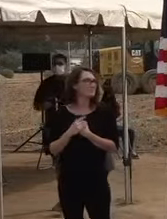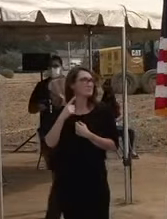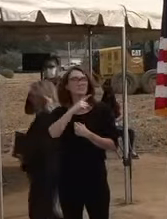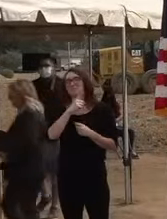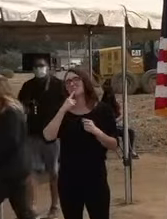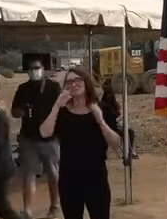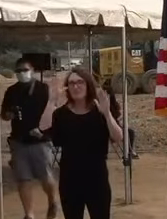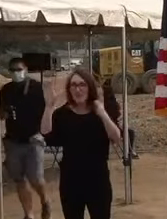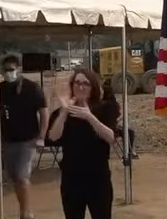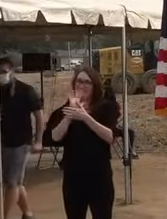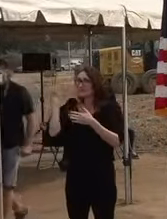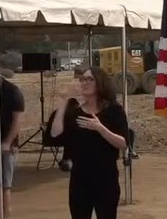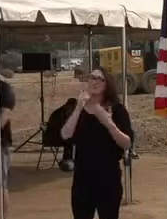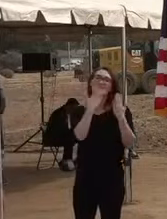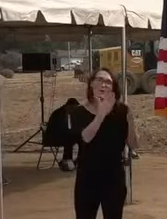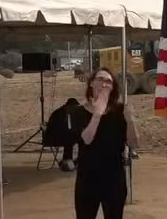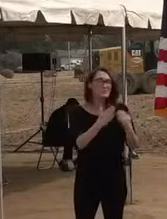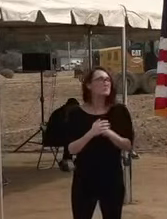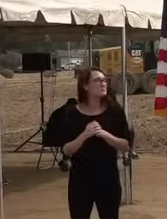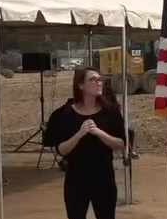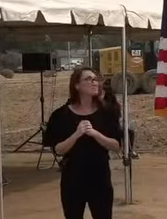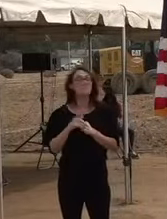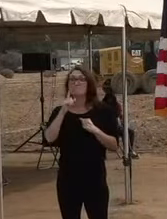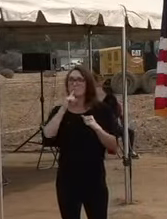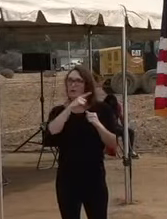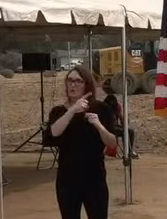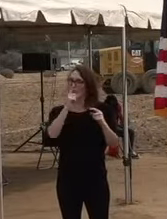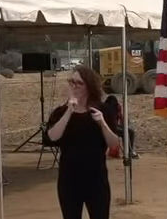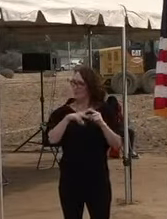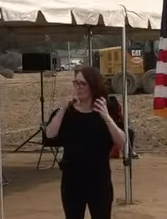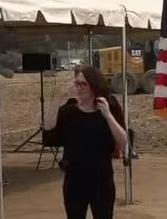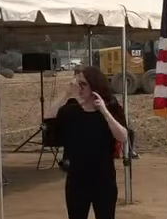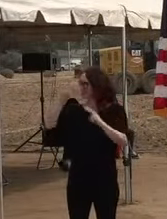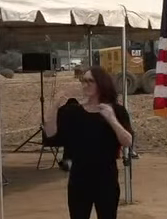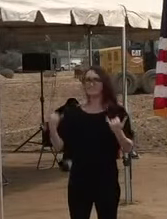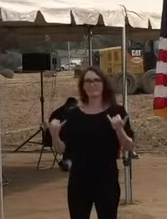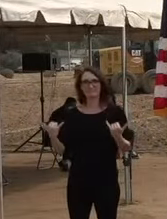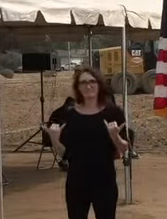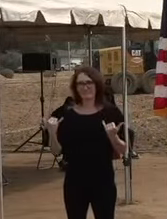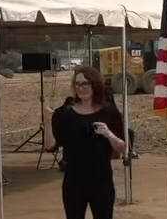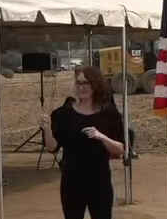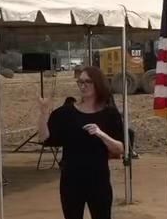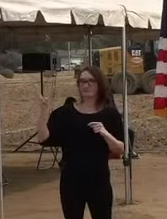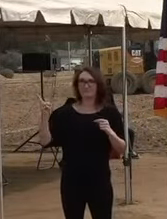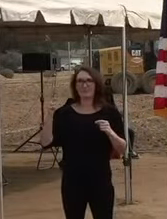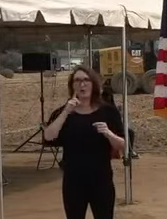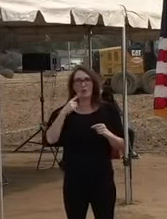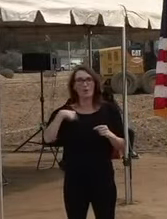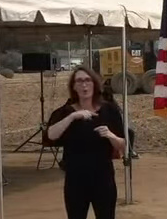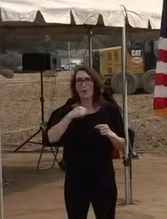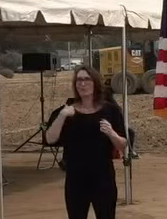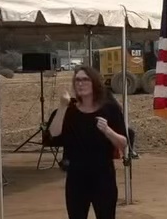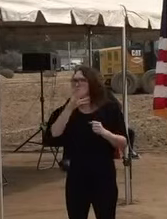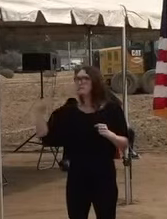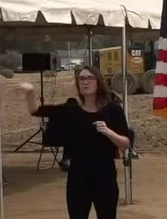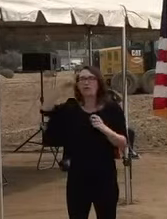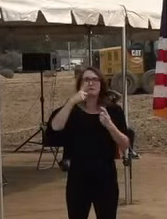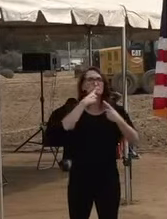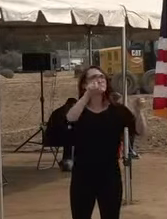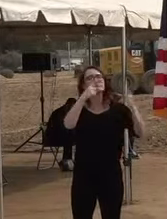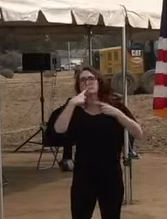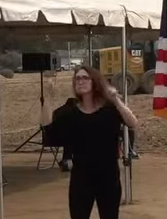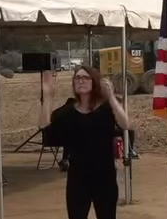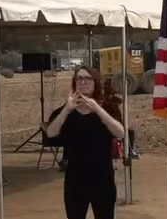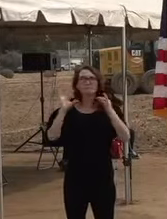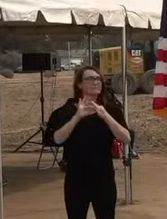Great video, thank you. Well, to commemorate today's historic event, we've received several proclamations. And